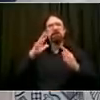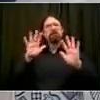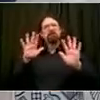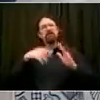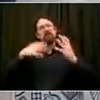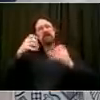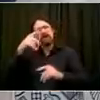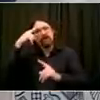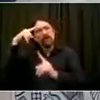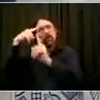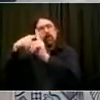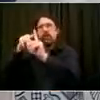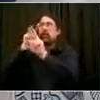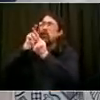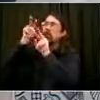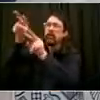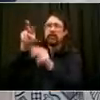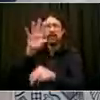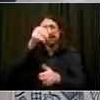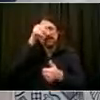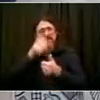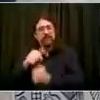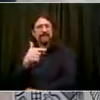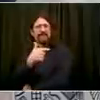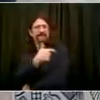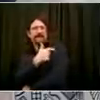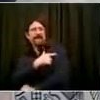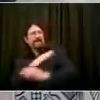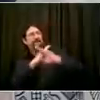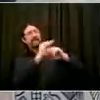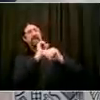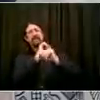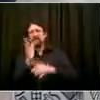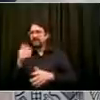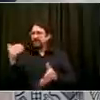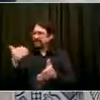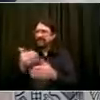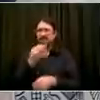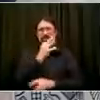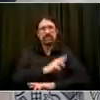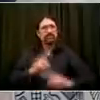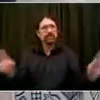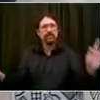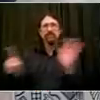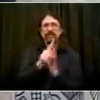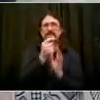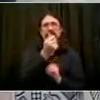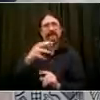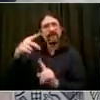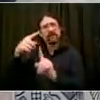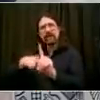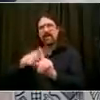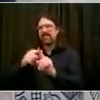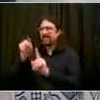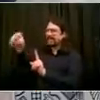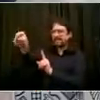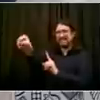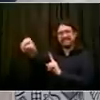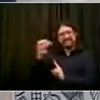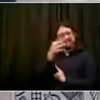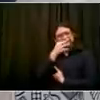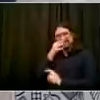a much, much better situation. So there's hope. Go ahead, James. Thank you. And can